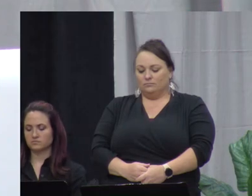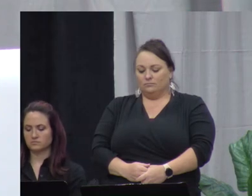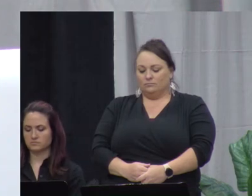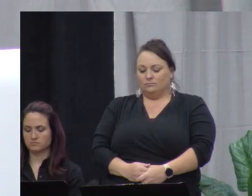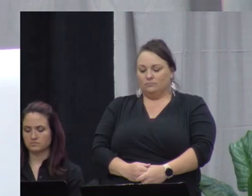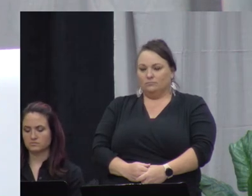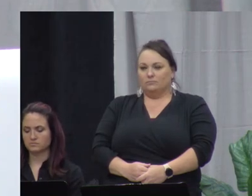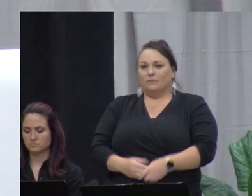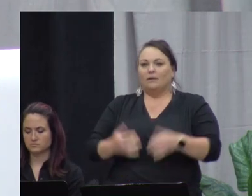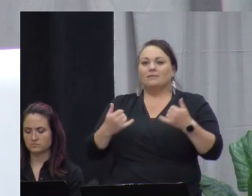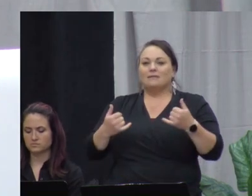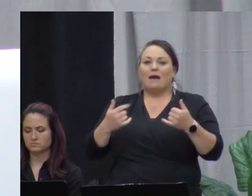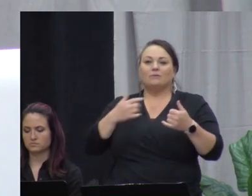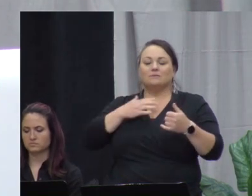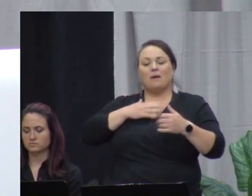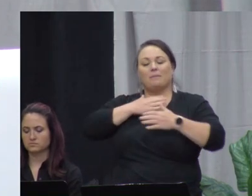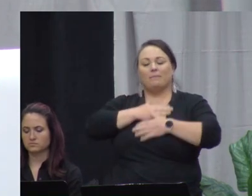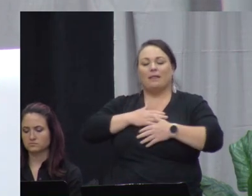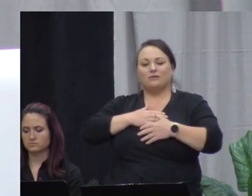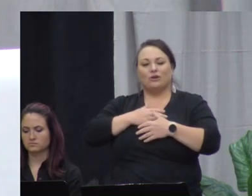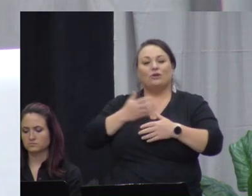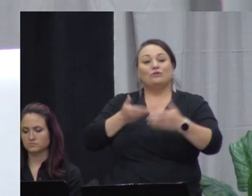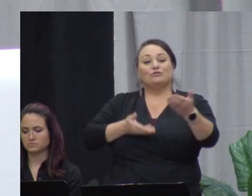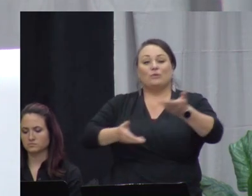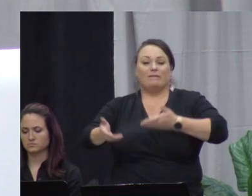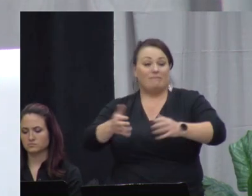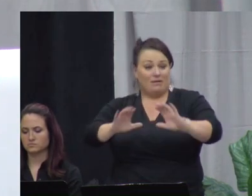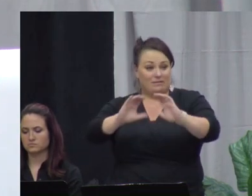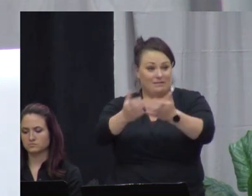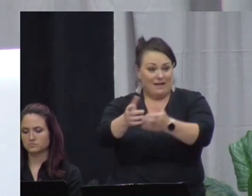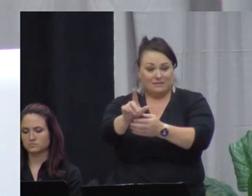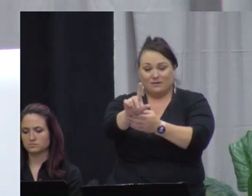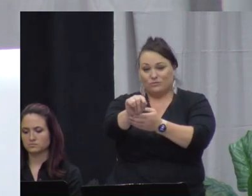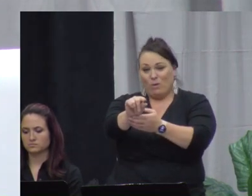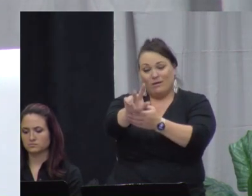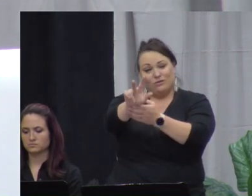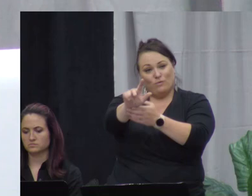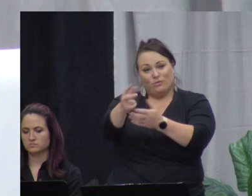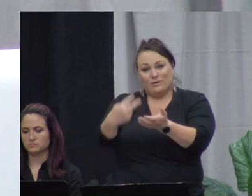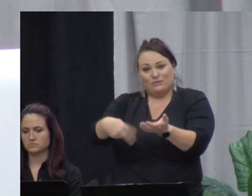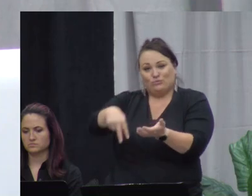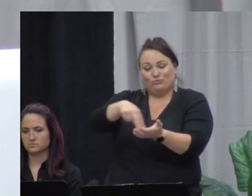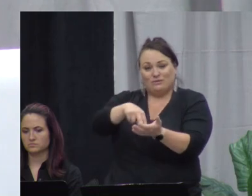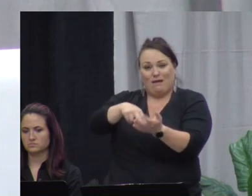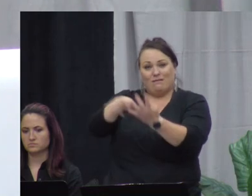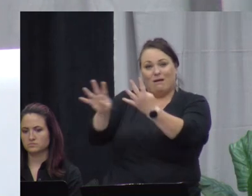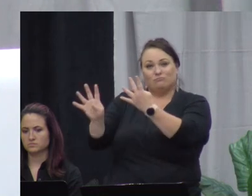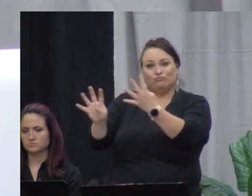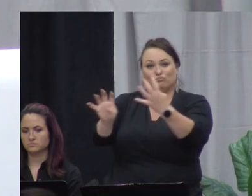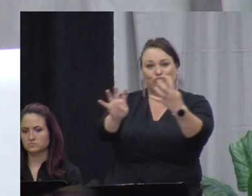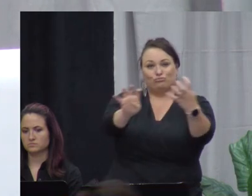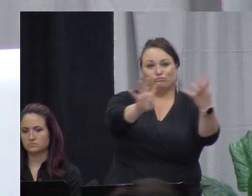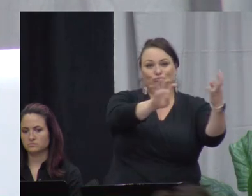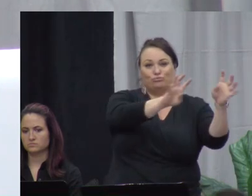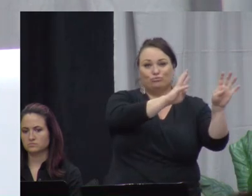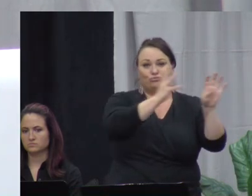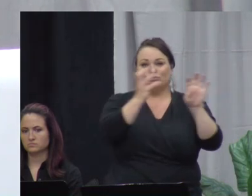It is now my pleasure to invite the class of 2023 to the stage to receive their